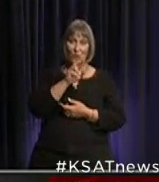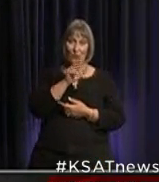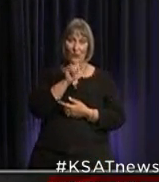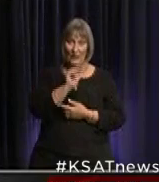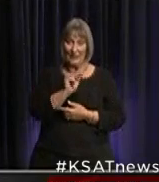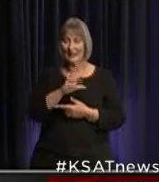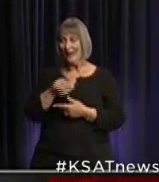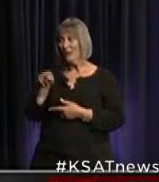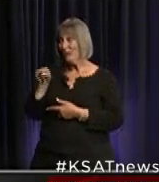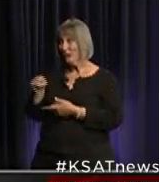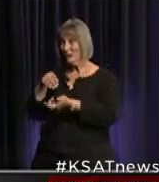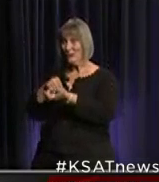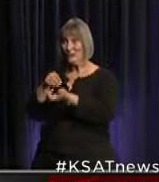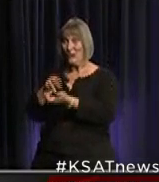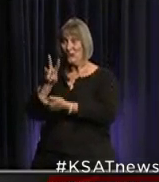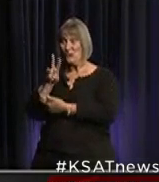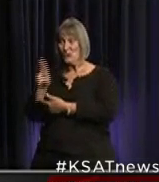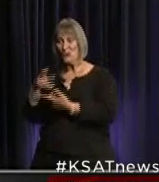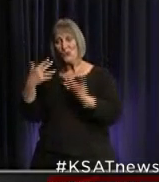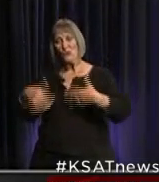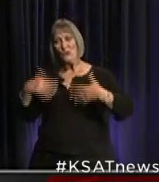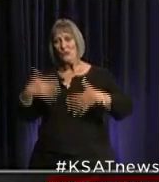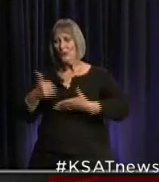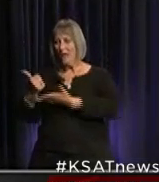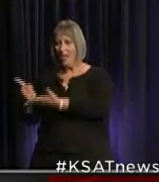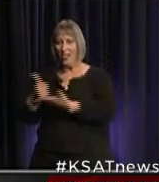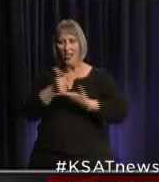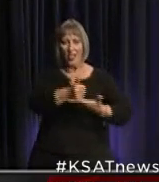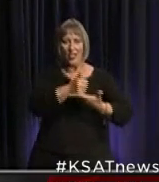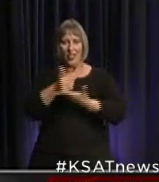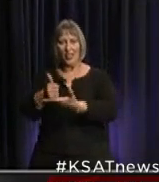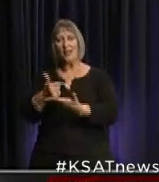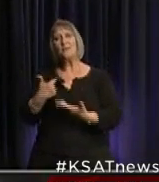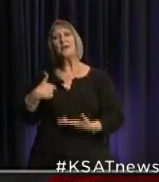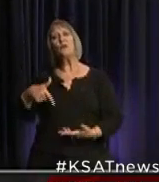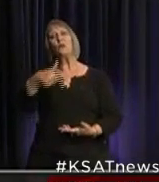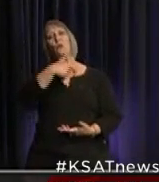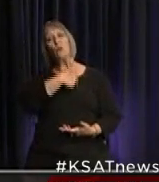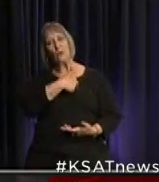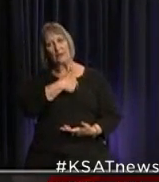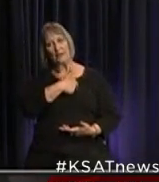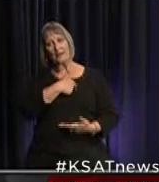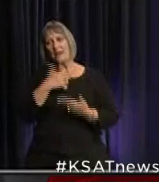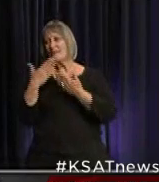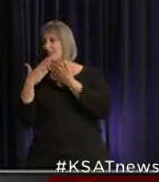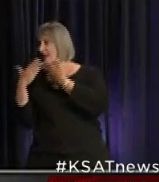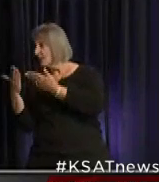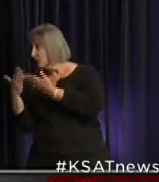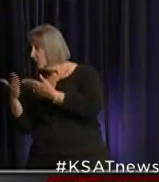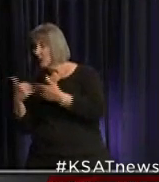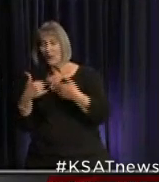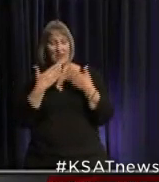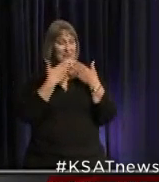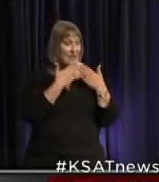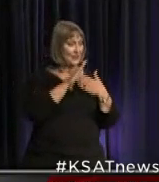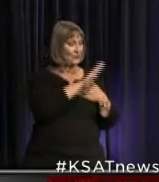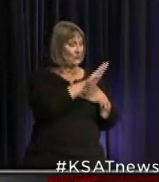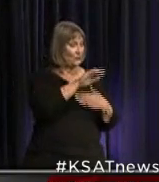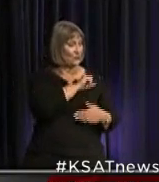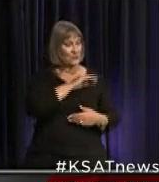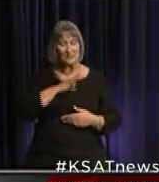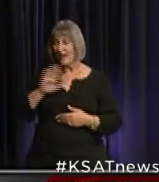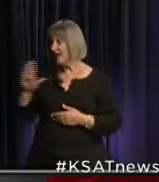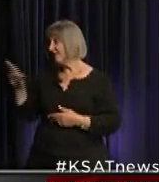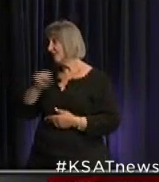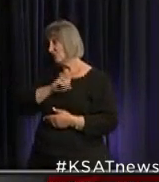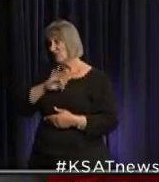thousands of people who have been working on the front lines of this pandemic. So from all of us to the folks that you work with on a daily basis, thank you very much to our